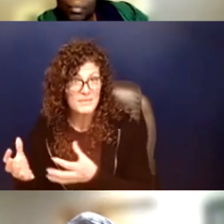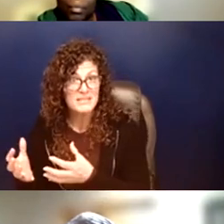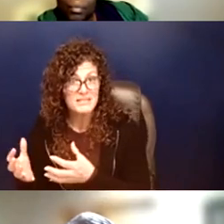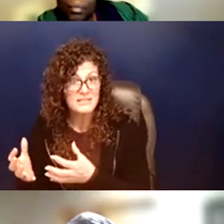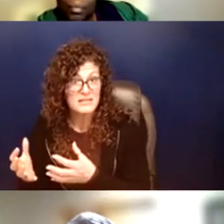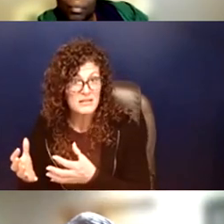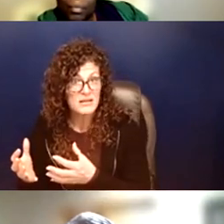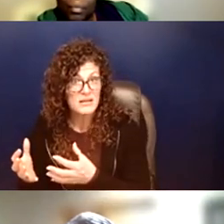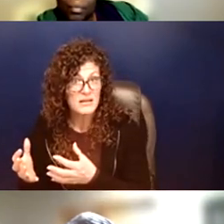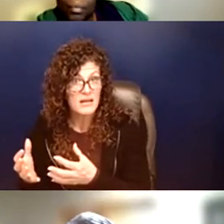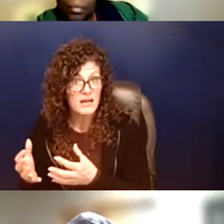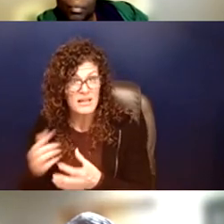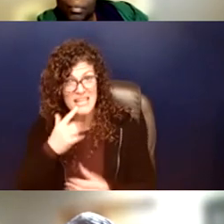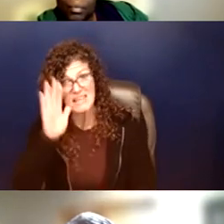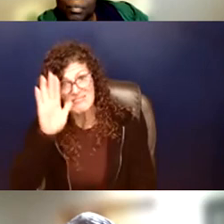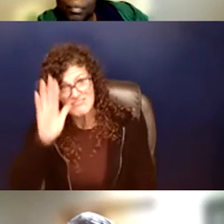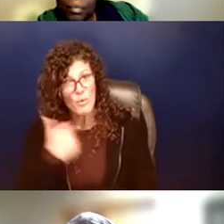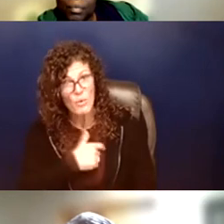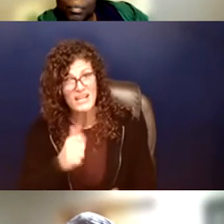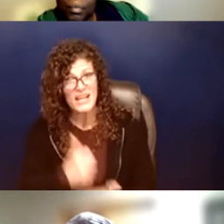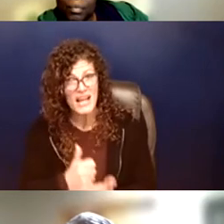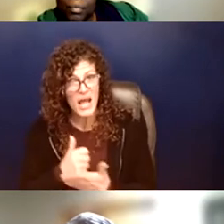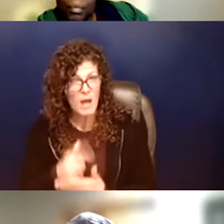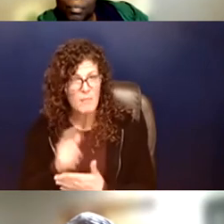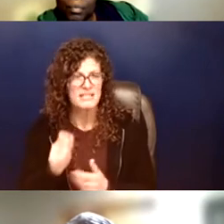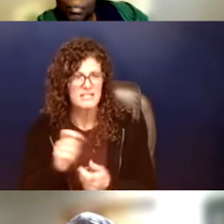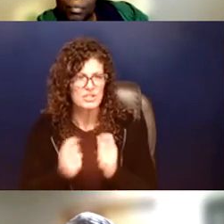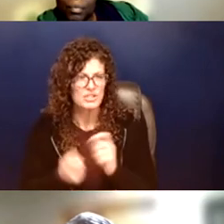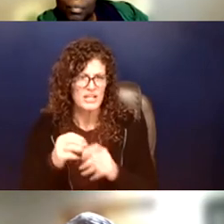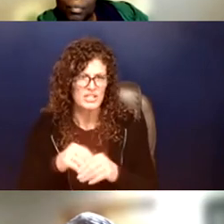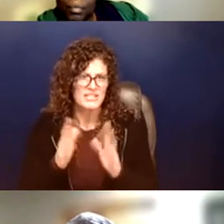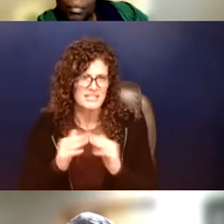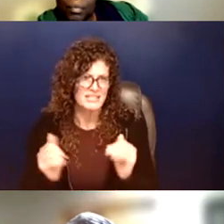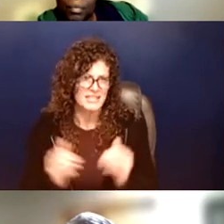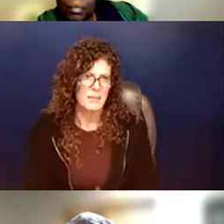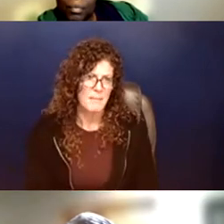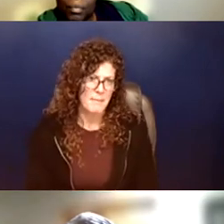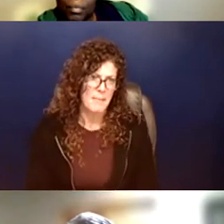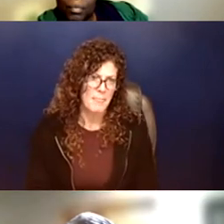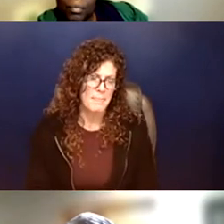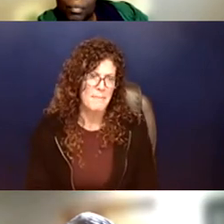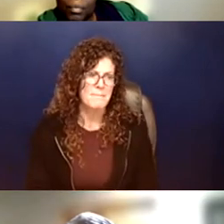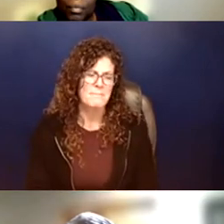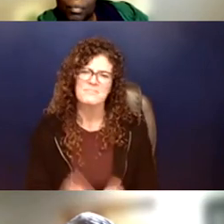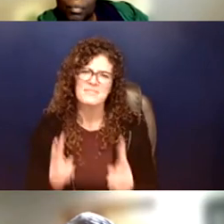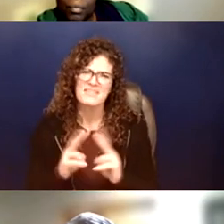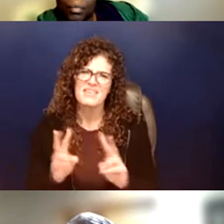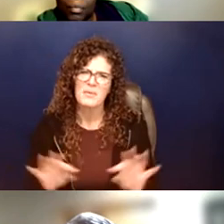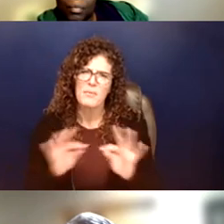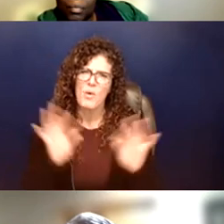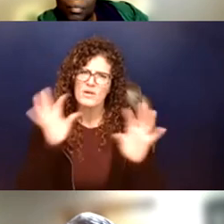where the vulnerable groups are saying, hey, we need help. So there needs to be a change in the system. I think it's something very important is that the superintendent needs to